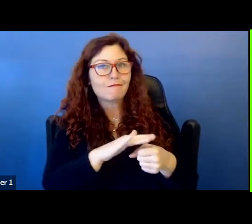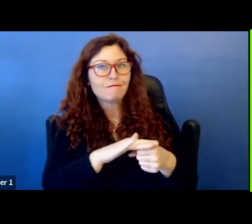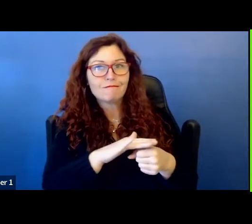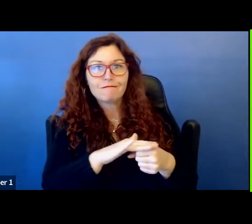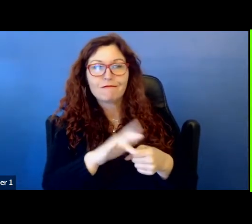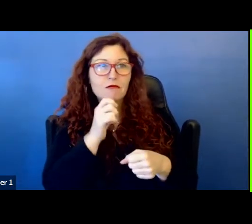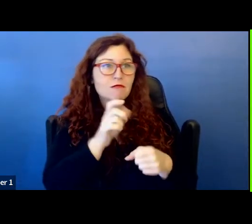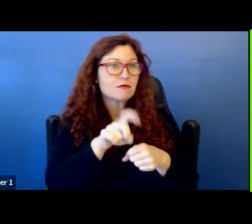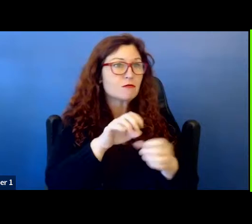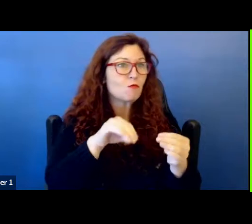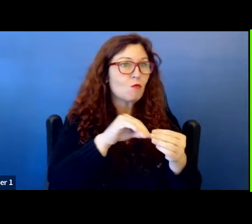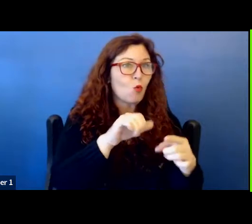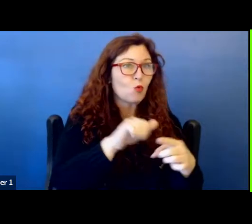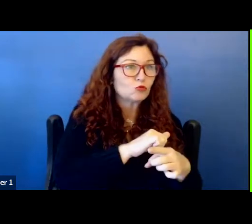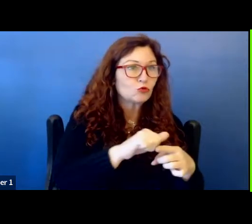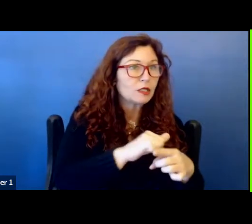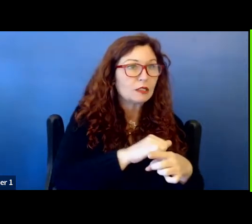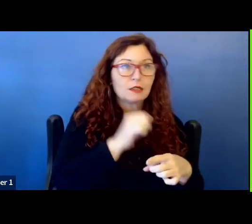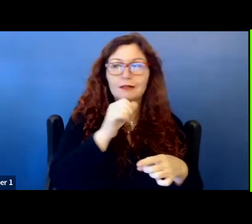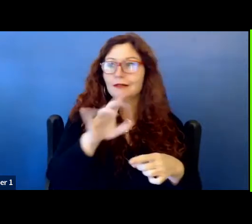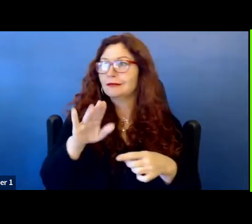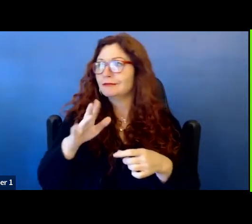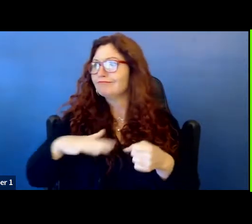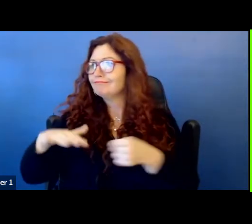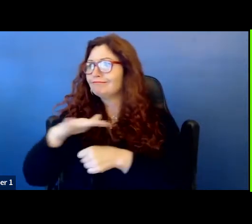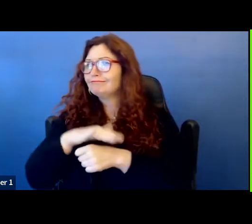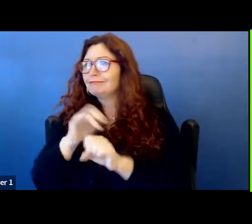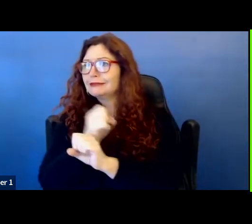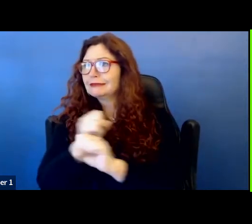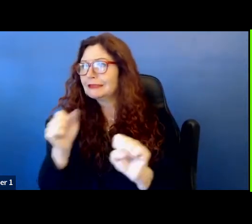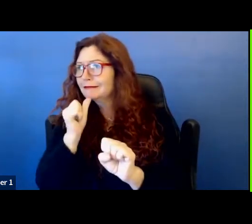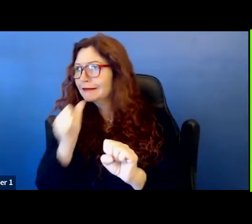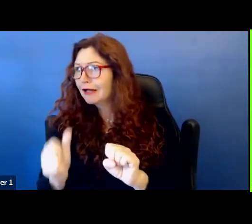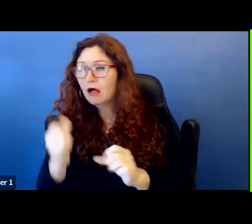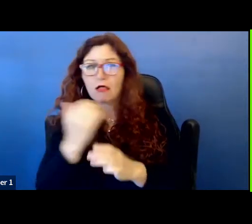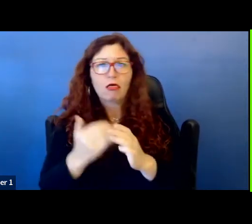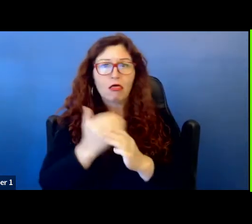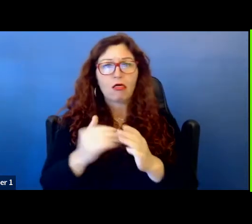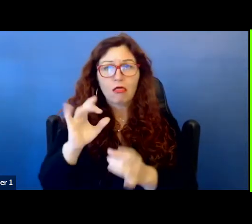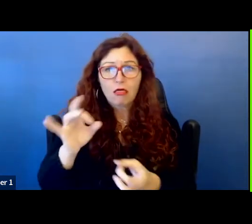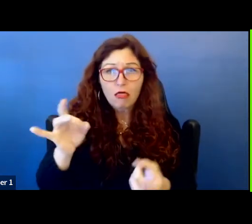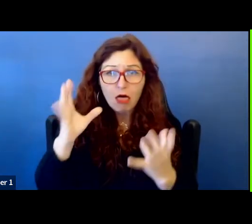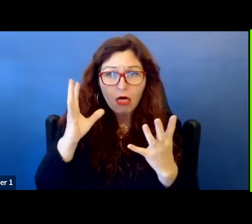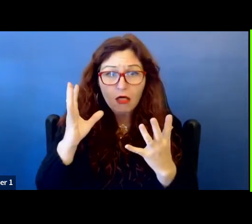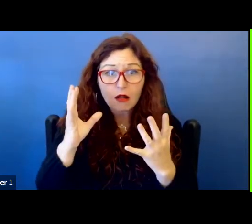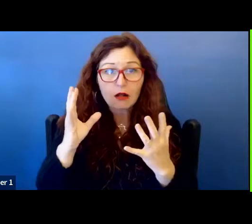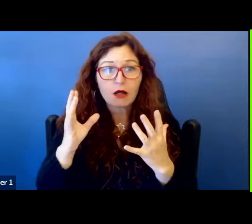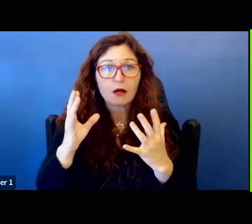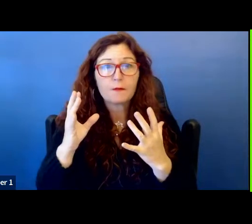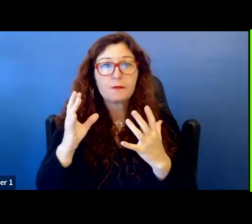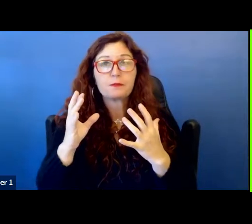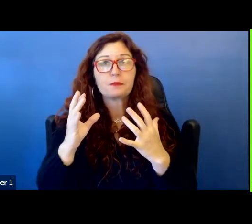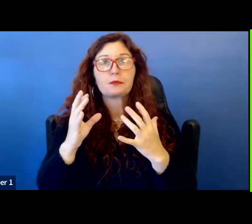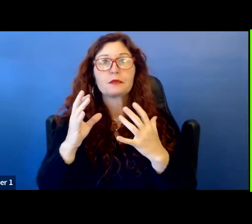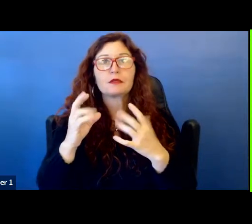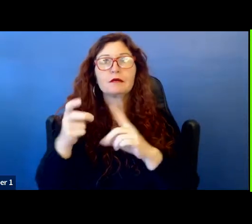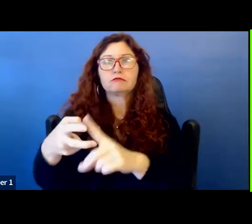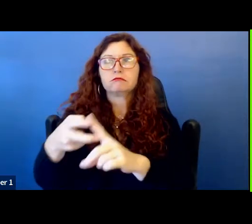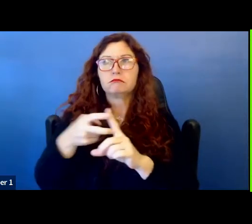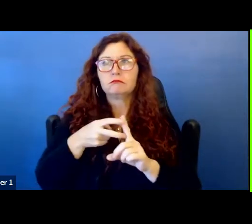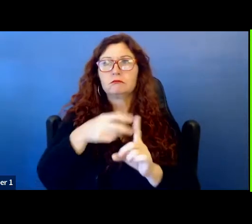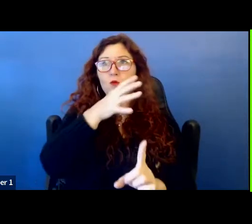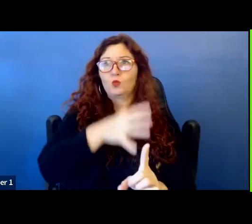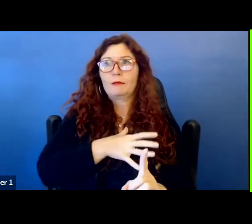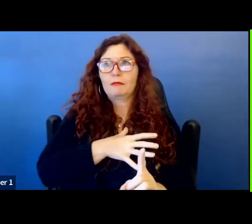safe and healthy conditions harassment free the problem is not getting the women into the apprenticeship the